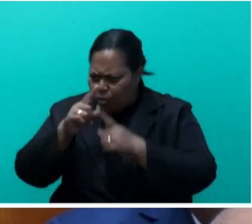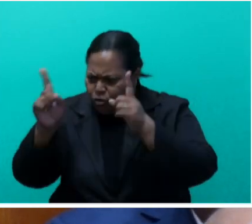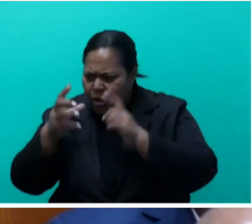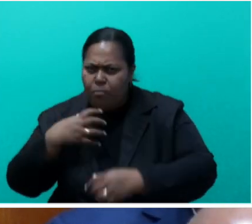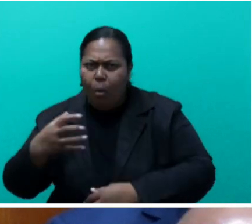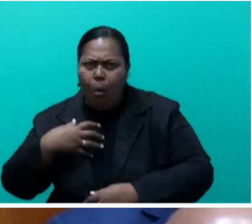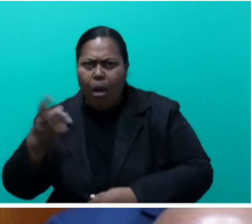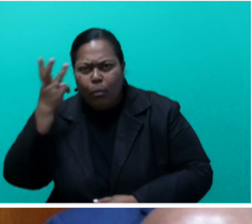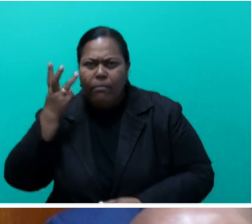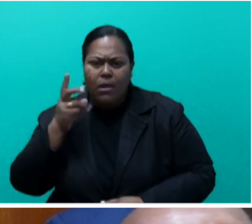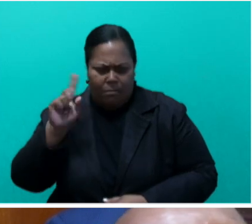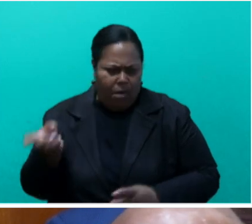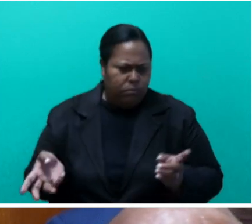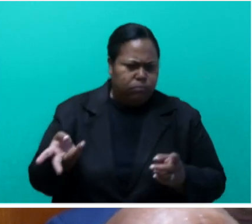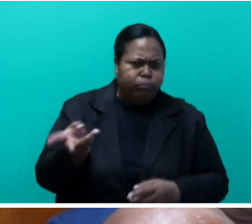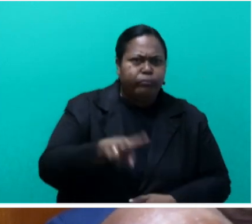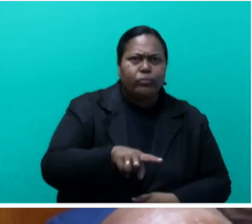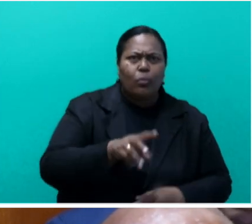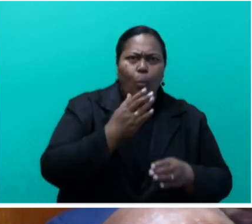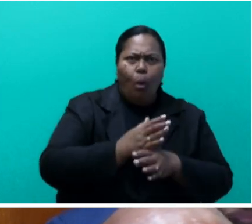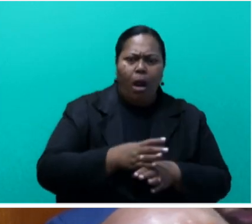outnumber males in graduates.